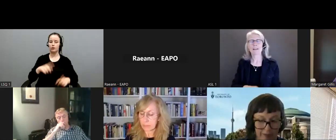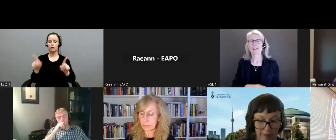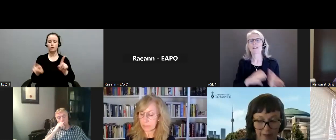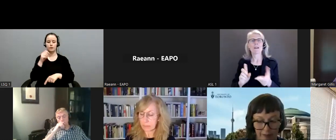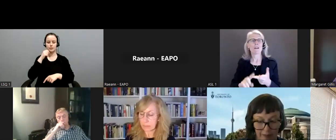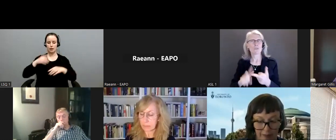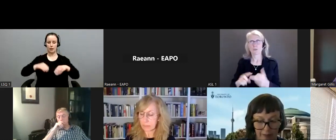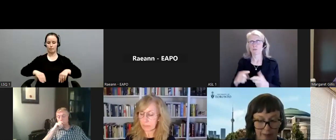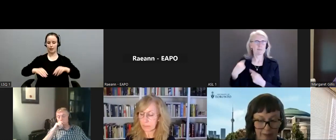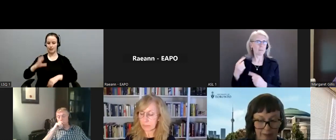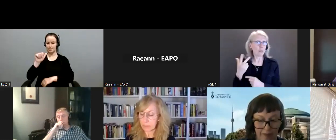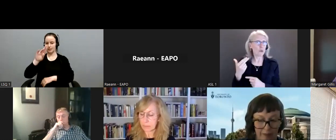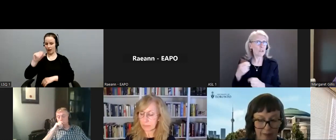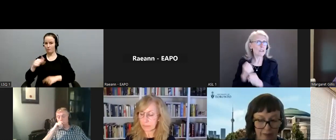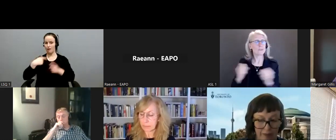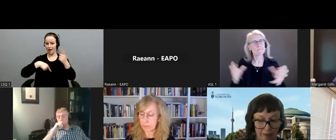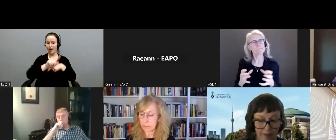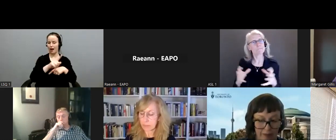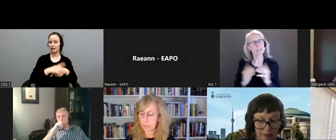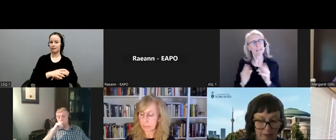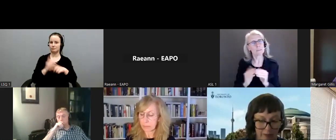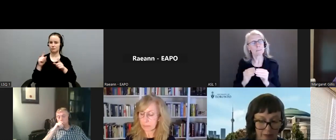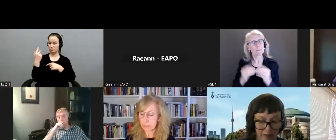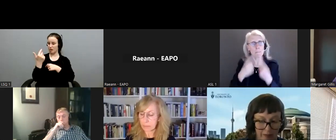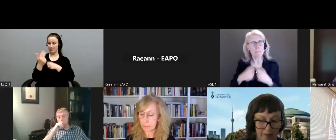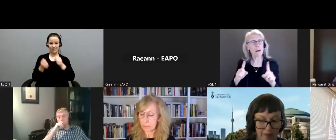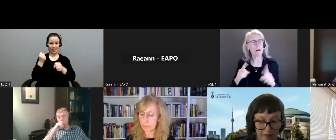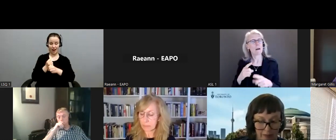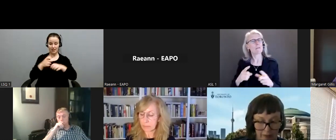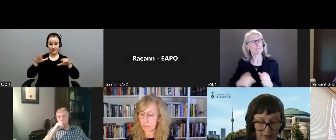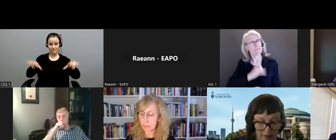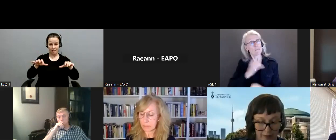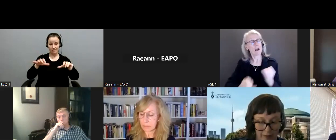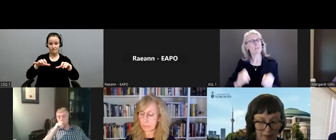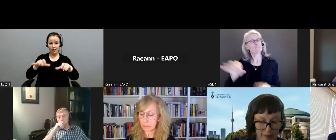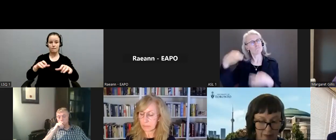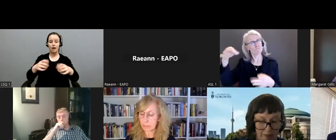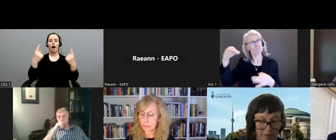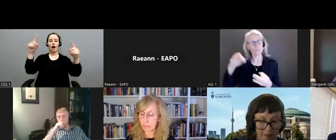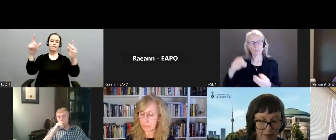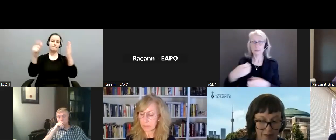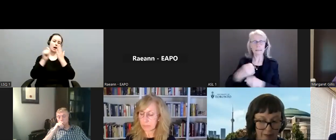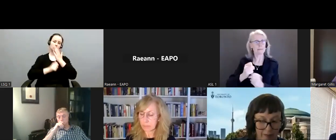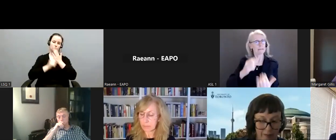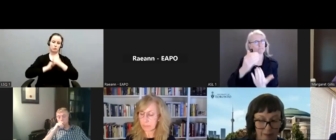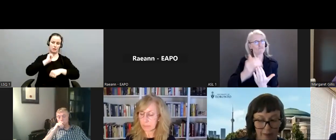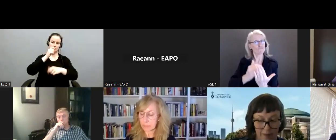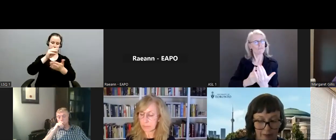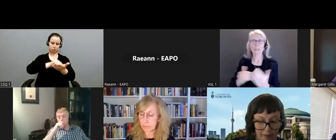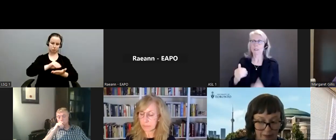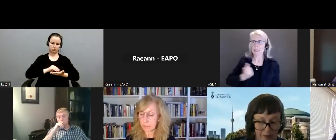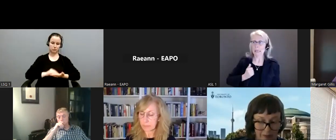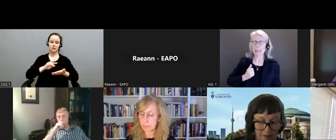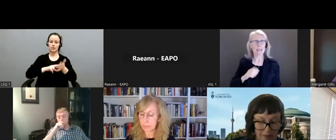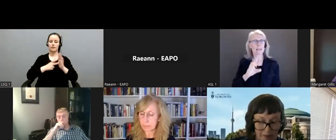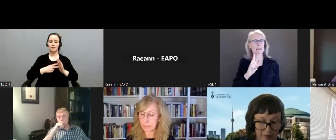after 13 years of meetings, a decision document come out of Open-Ended Working Group on Aging, in which Canadian diplomats played a